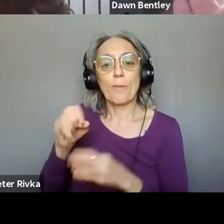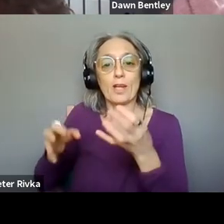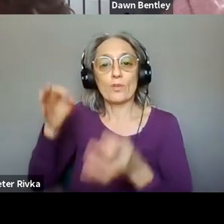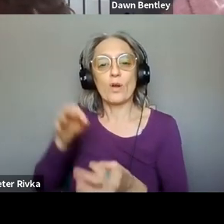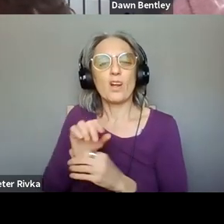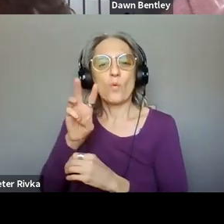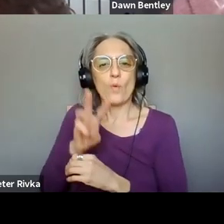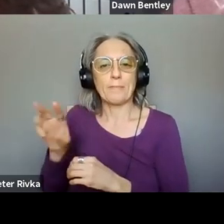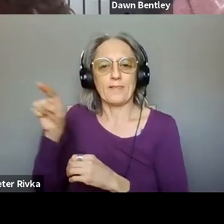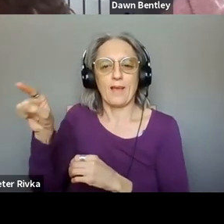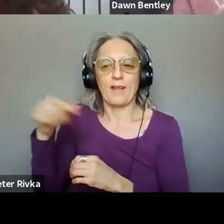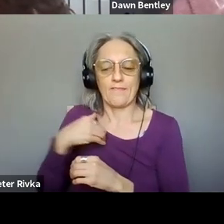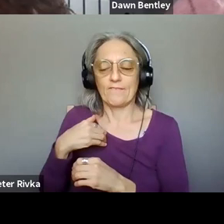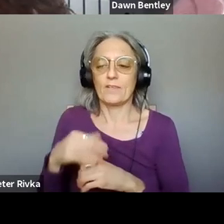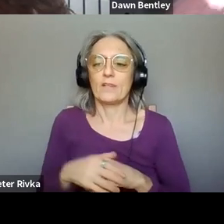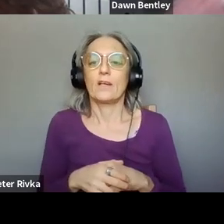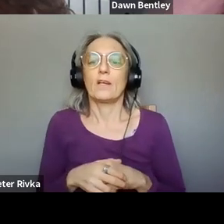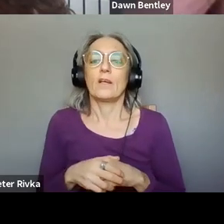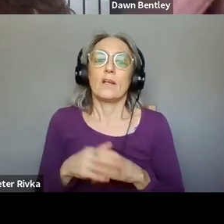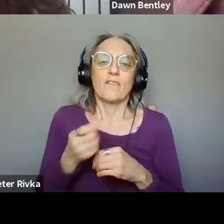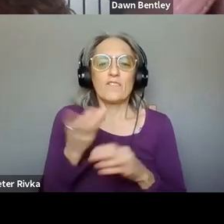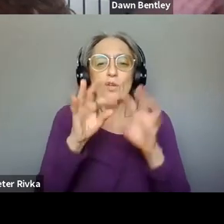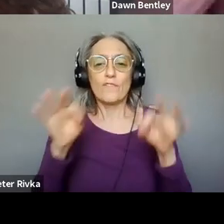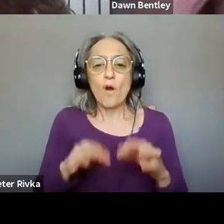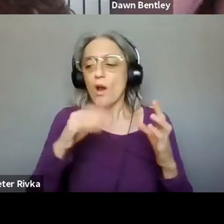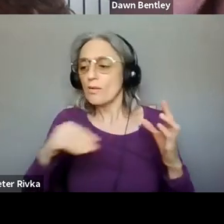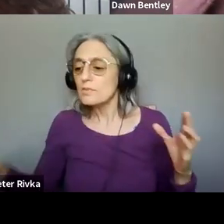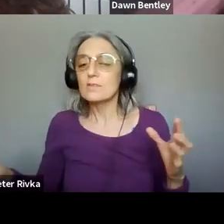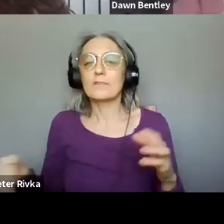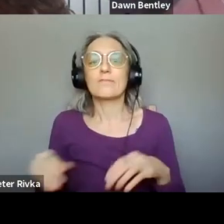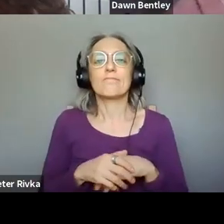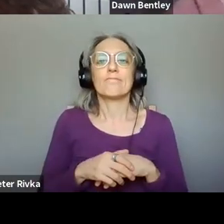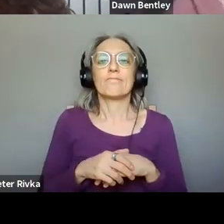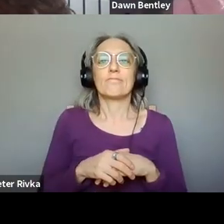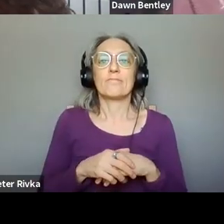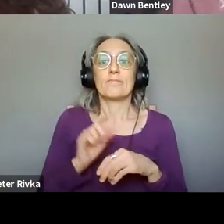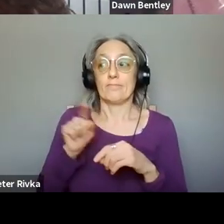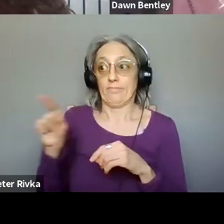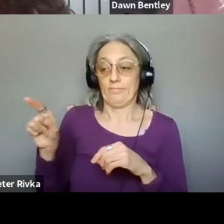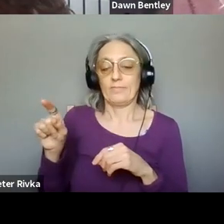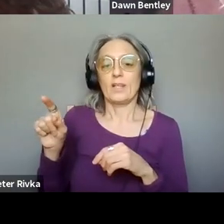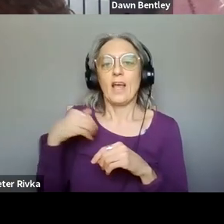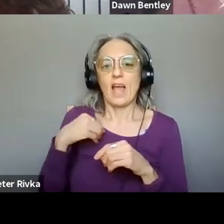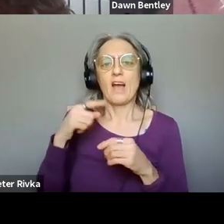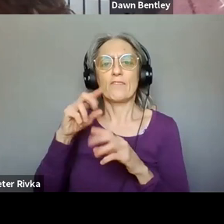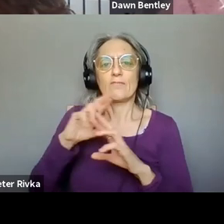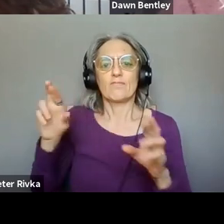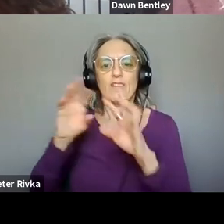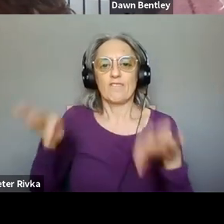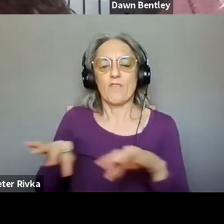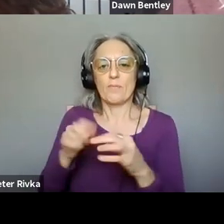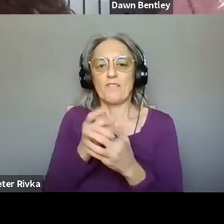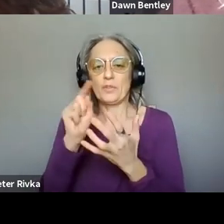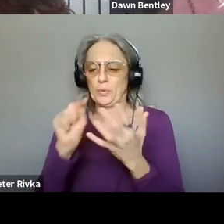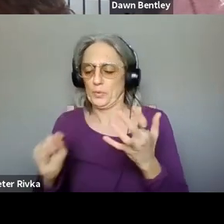about a packet. There's several forms have to be filed. You can go on the Lucas County Probate Court website. It'll have the forms that are the packet to